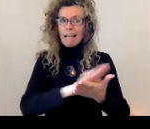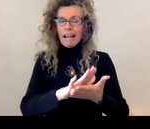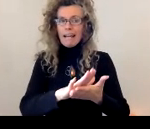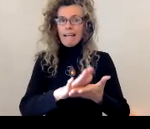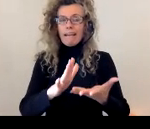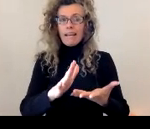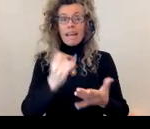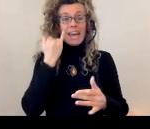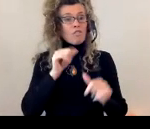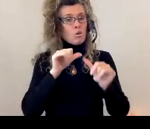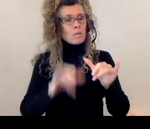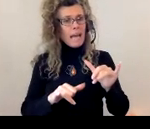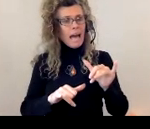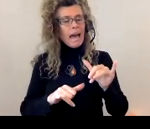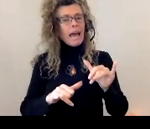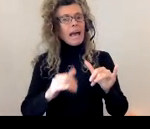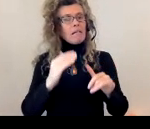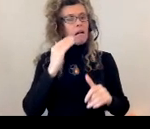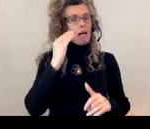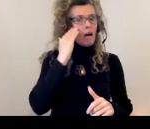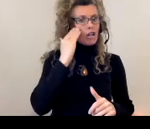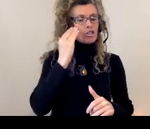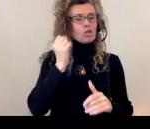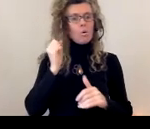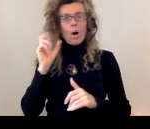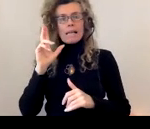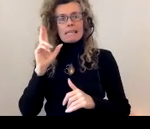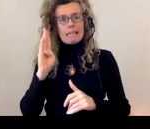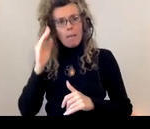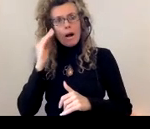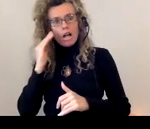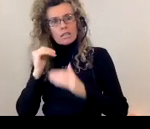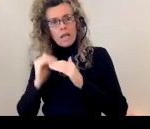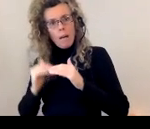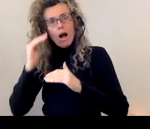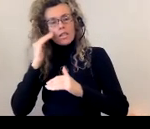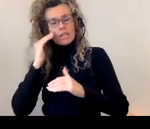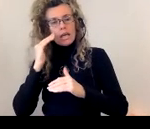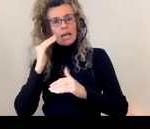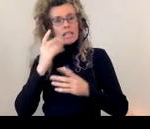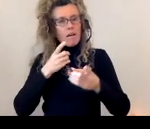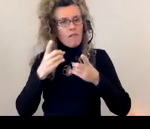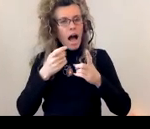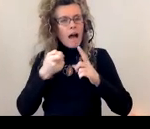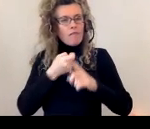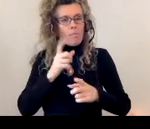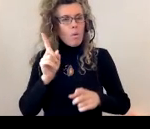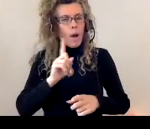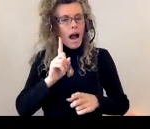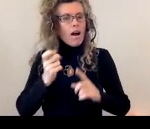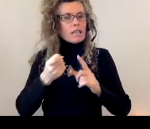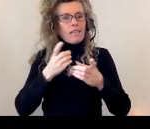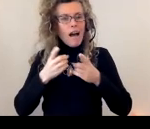stay defined, consciously or subconsciously, by your past, you will